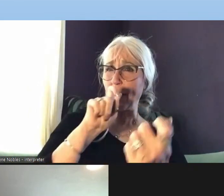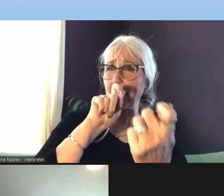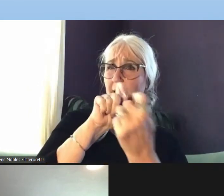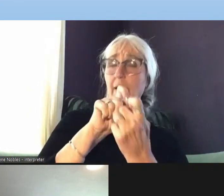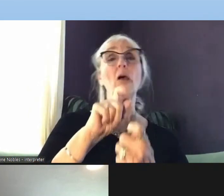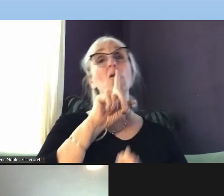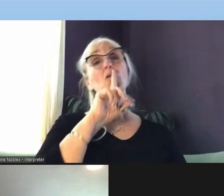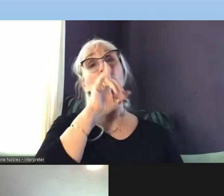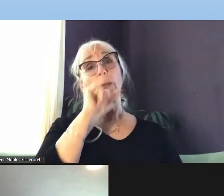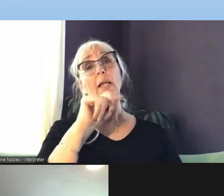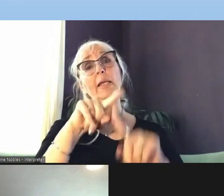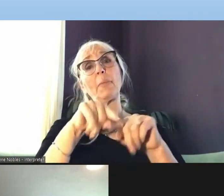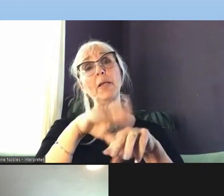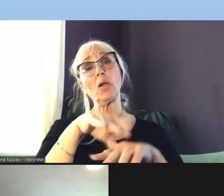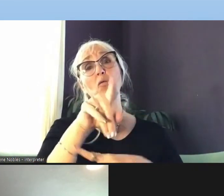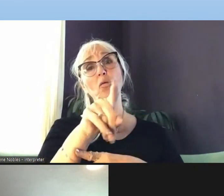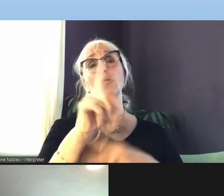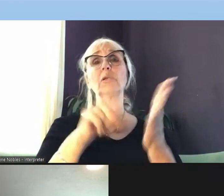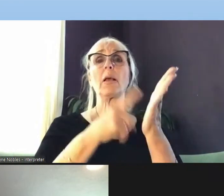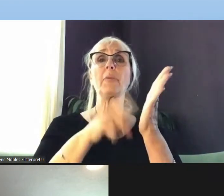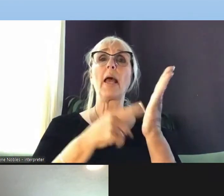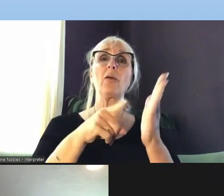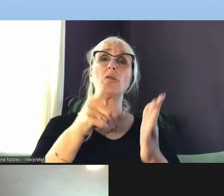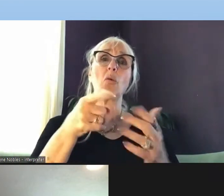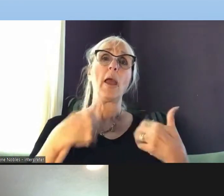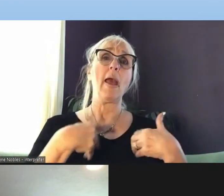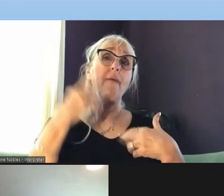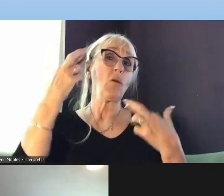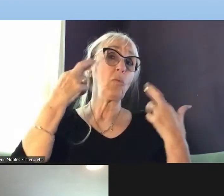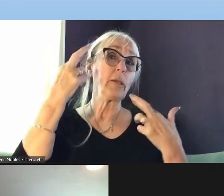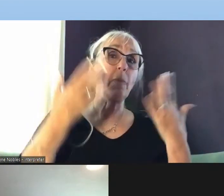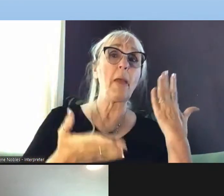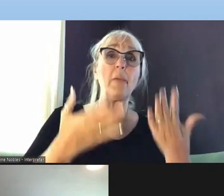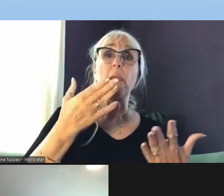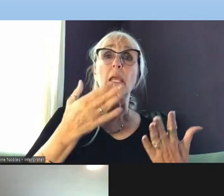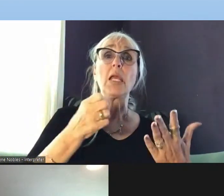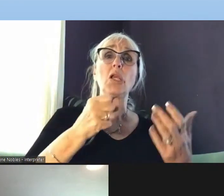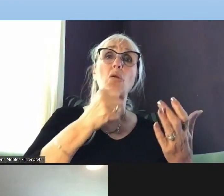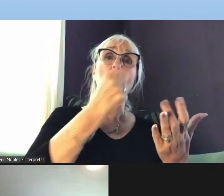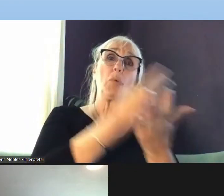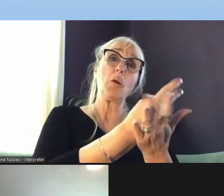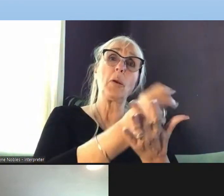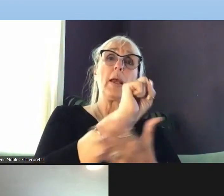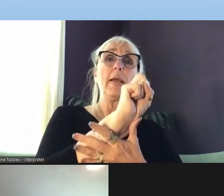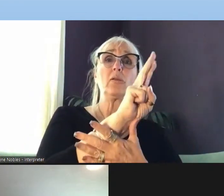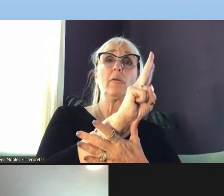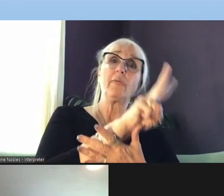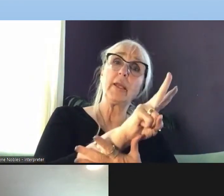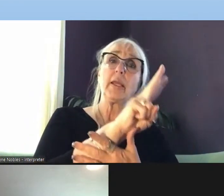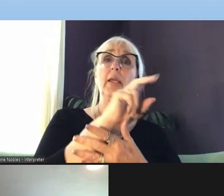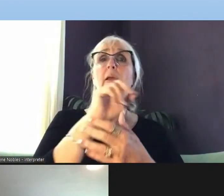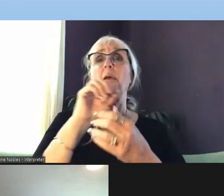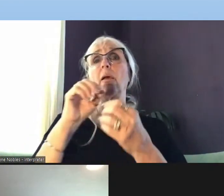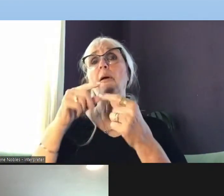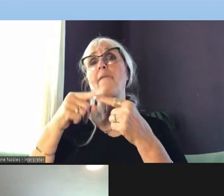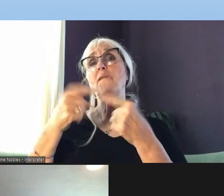mean, if, I know sometimes there's a reason, like, you may approve an SUV over a truck because of resale value or length